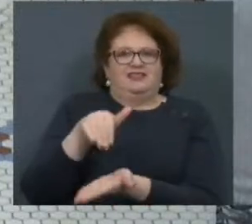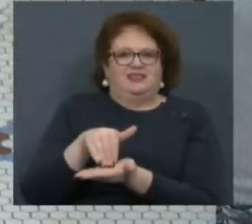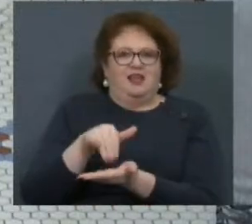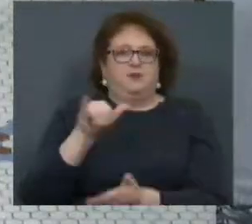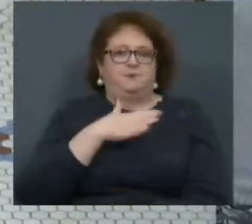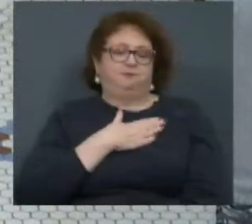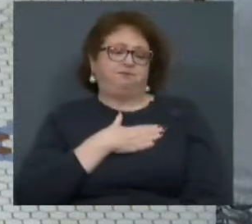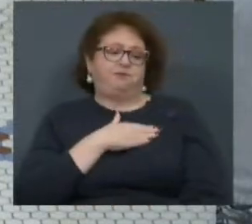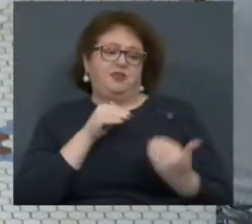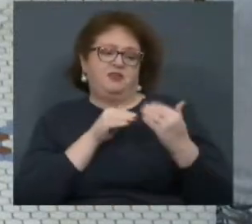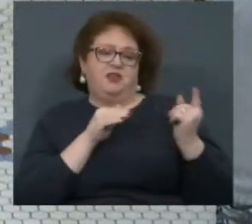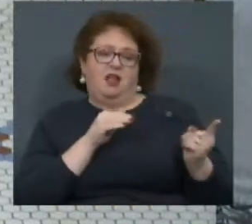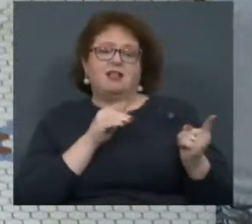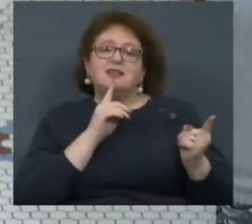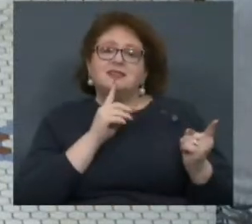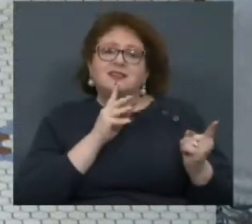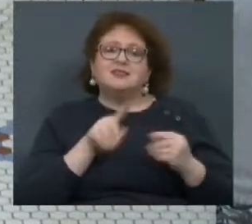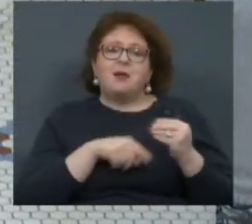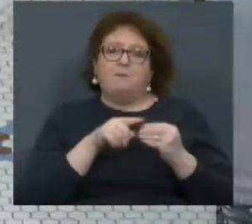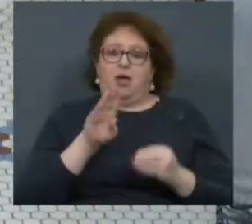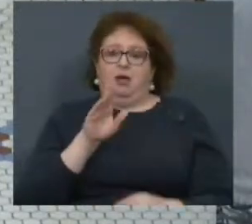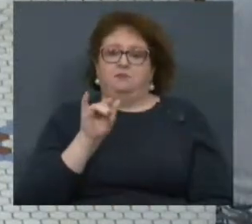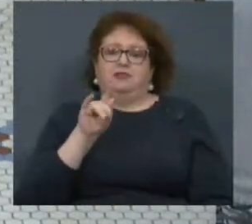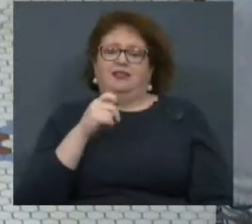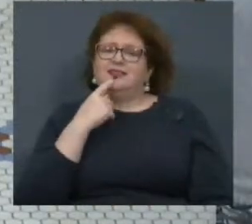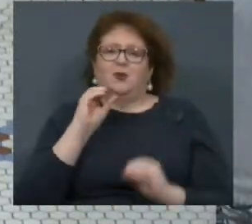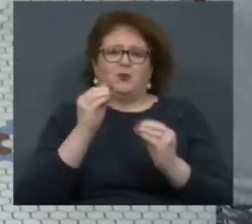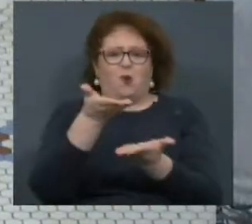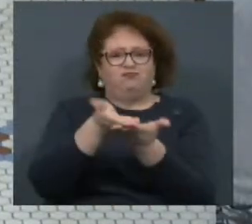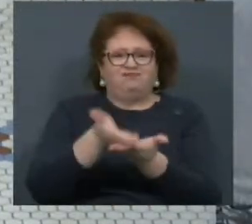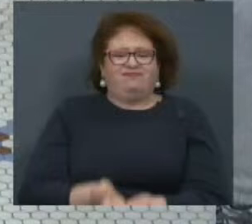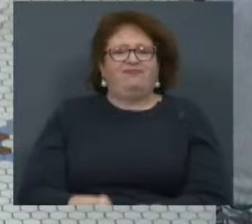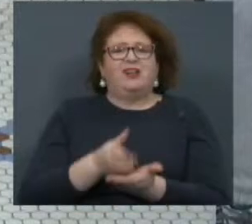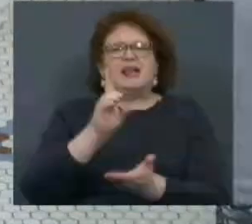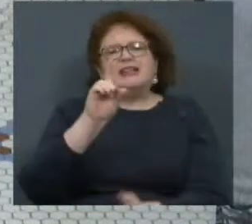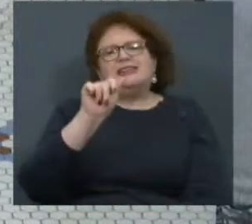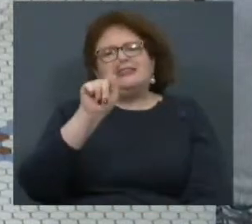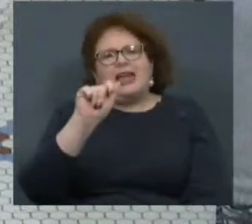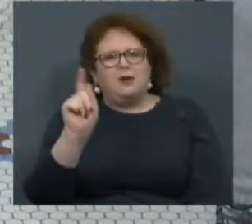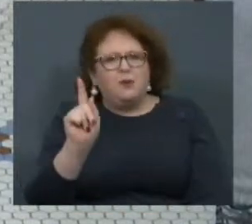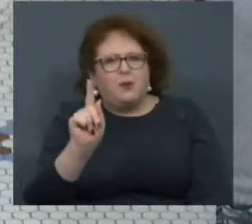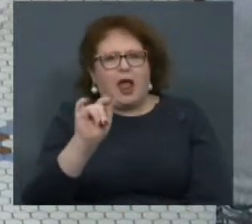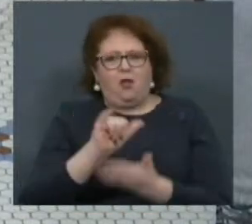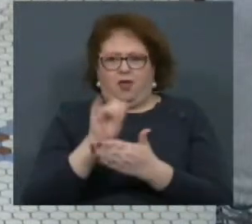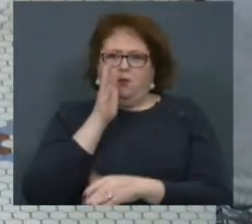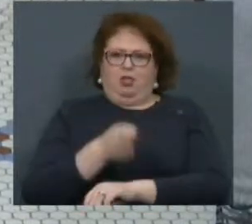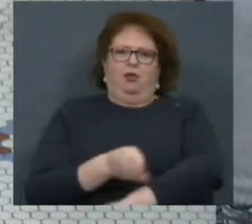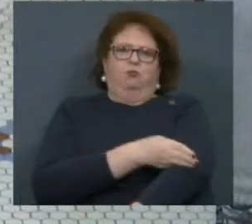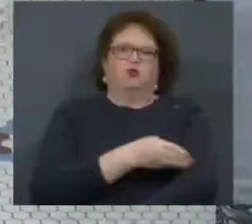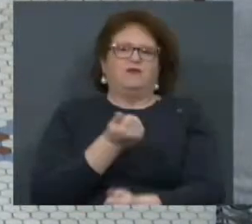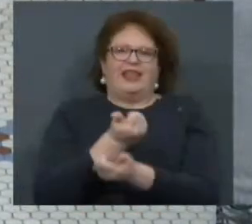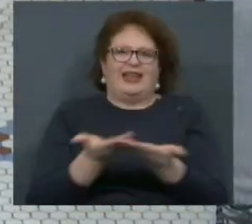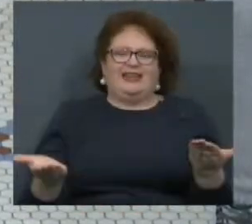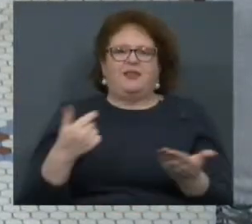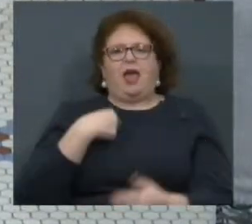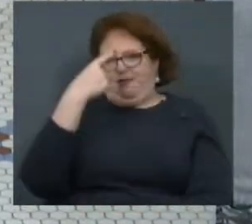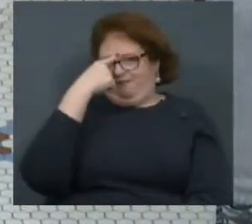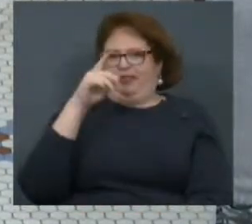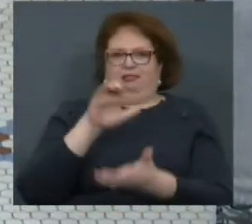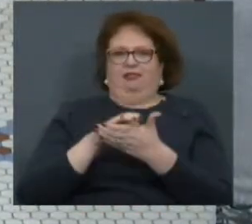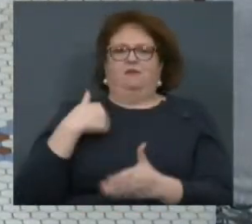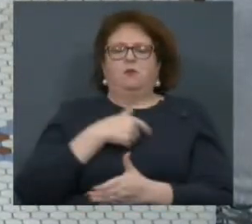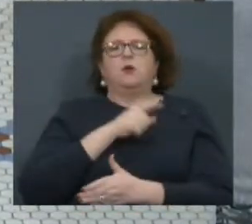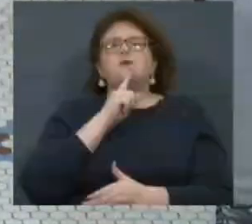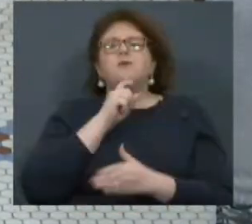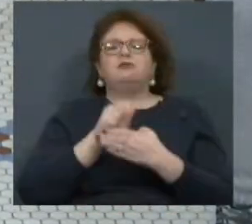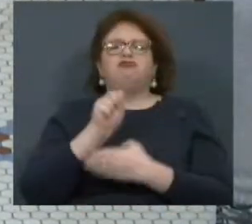Tierney said, there's no concrete data that it will improve anything. And like I said, I think it will jump the gun. And I think we just definitely need to take